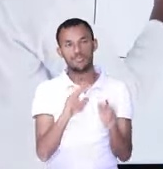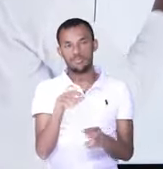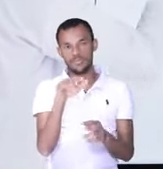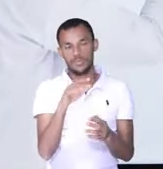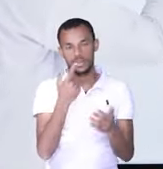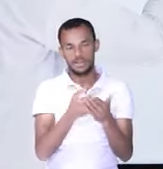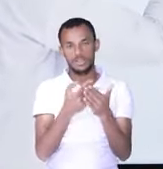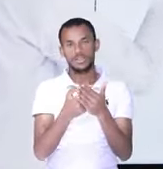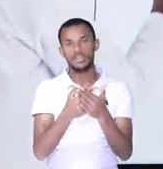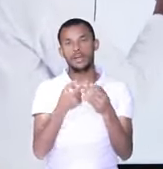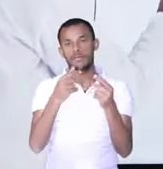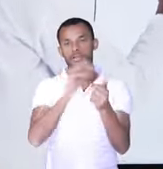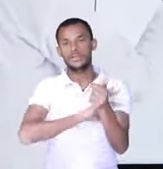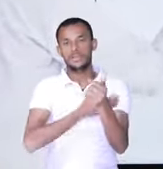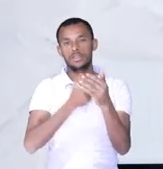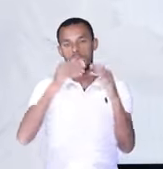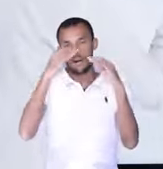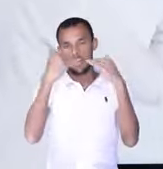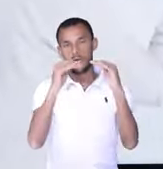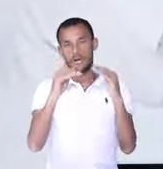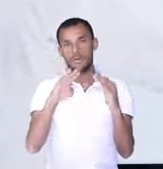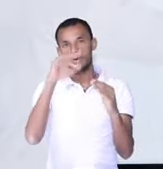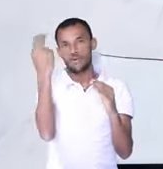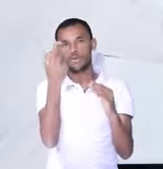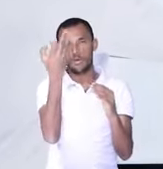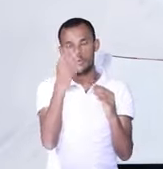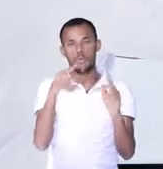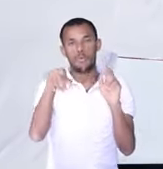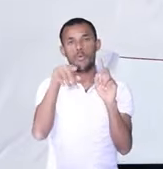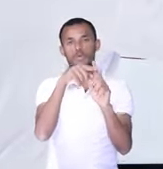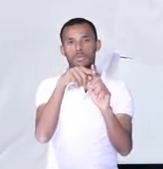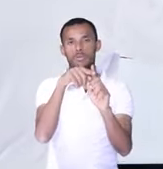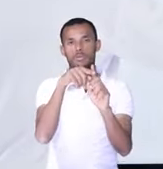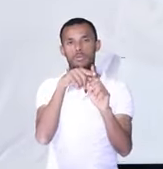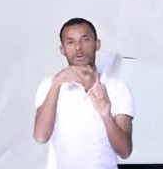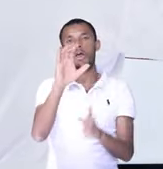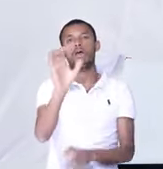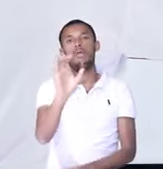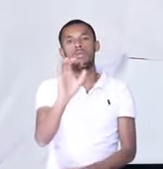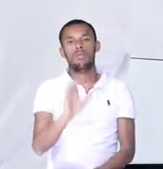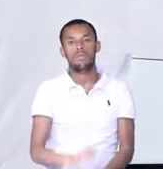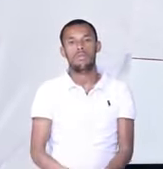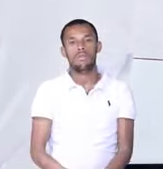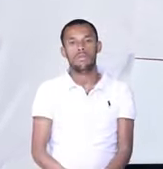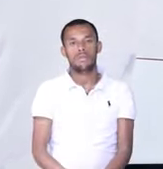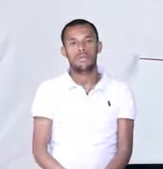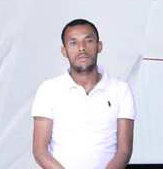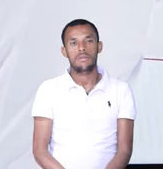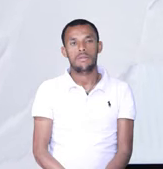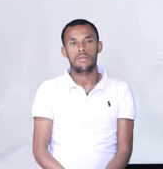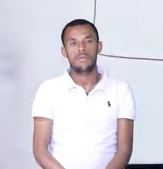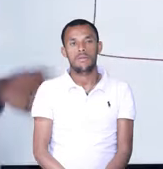activation energy level. By using so what? Positive catalysts.